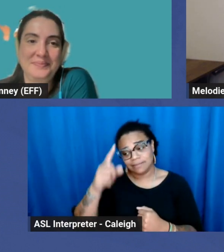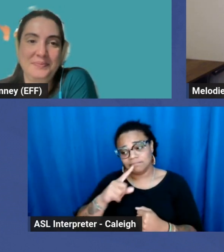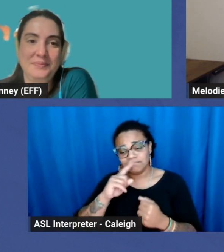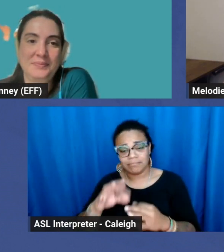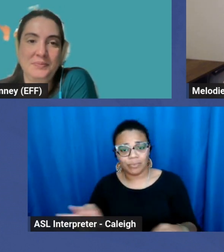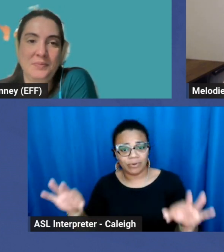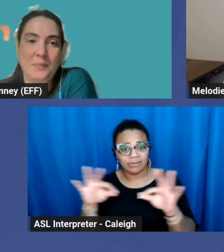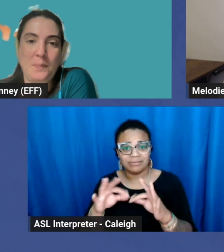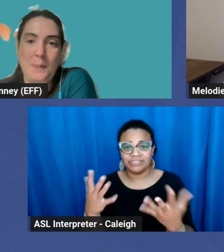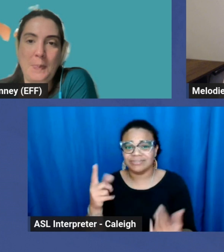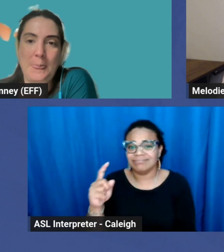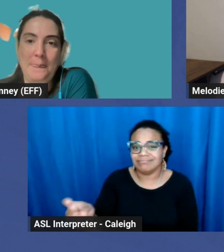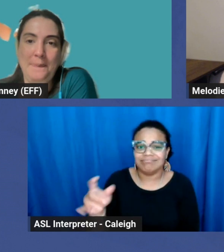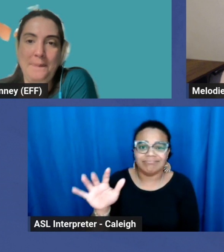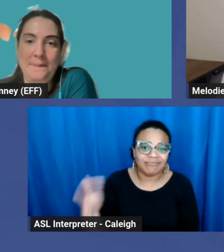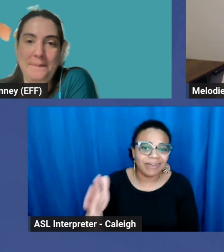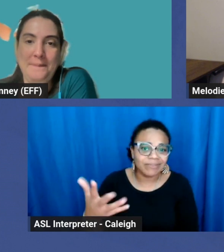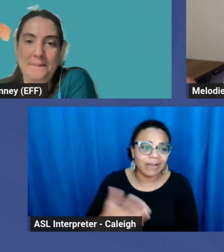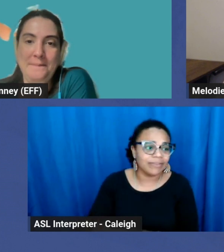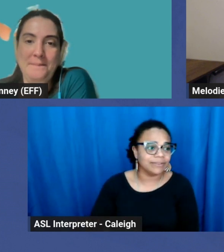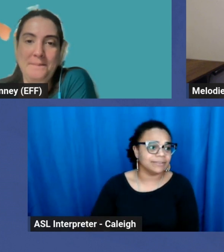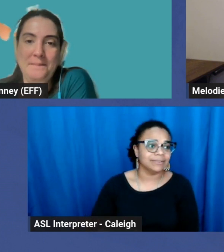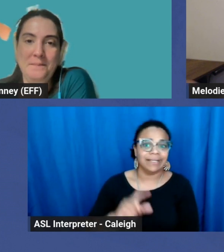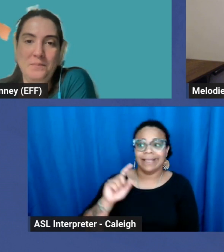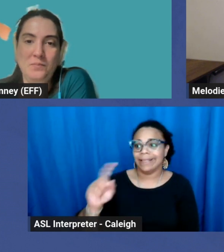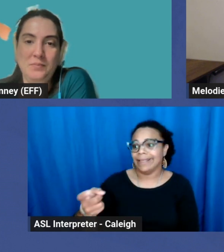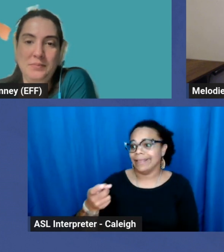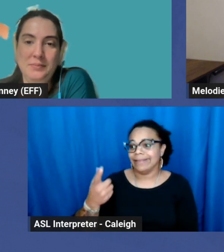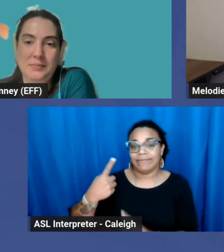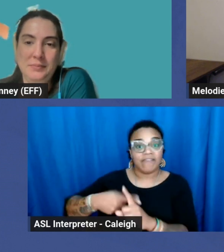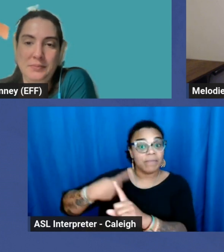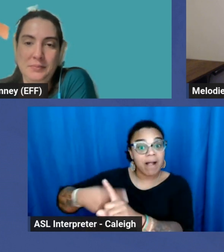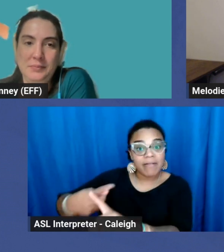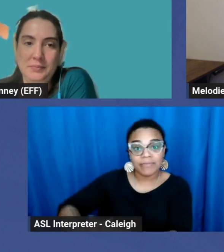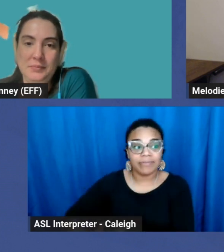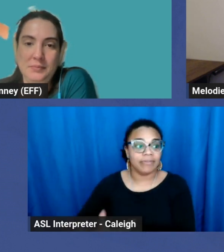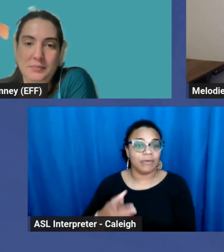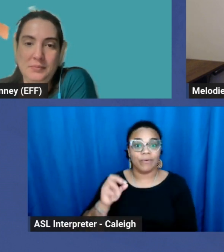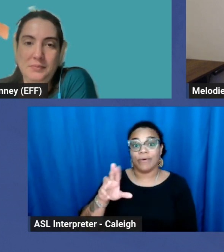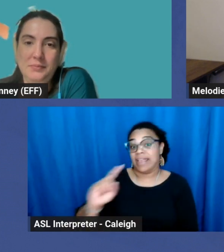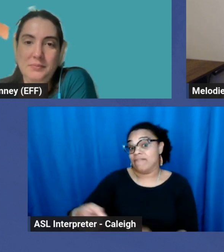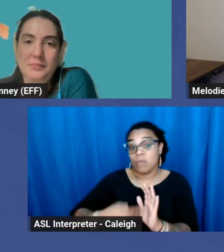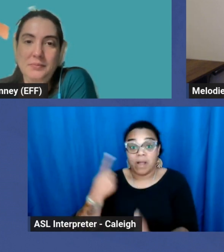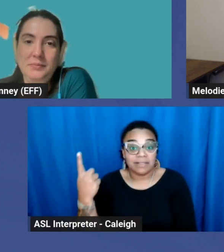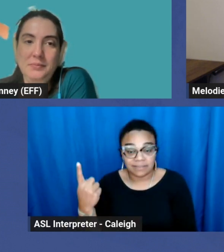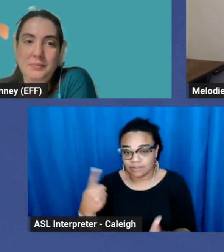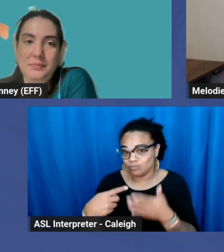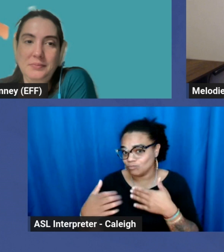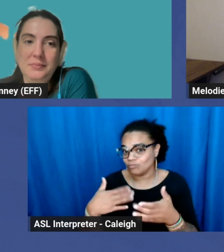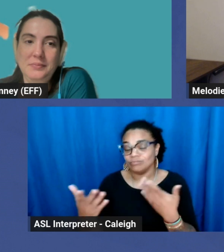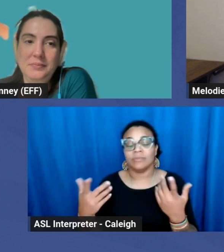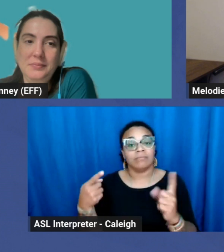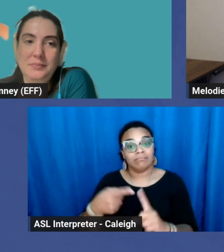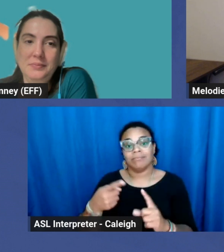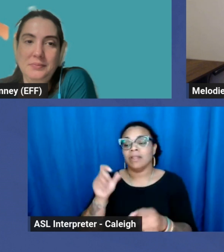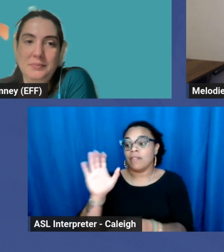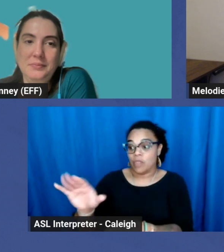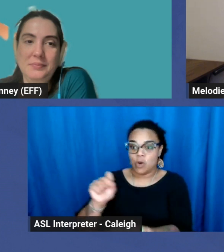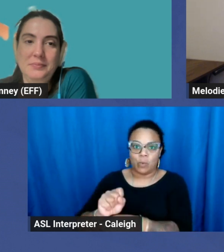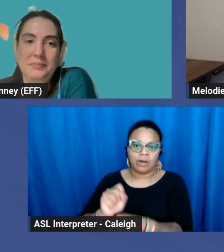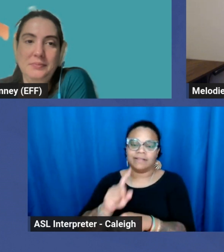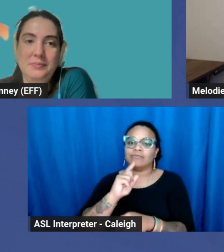Give $5, give monthly, give one time, but this work is really critical to